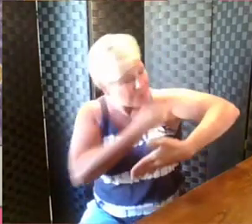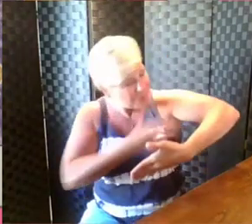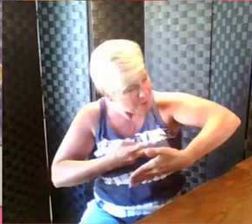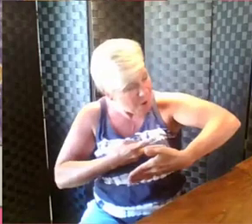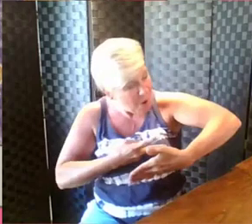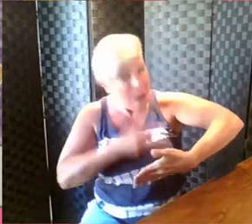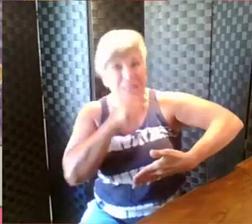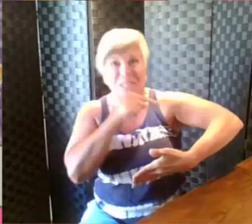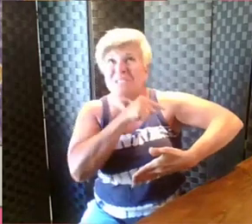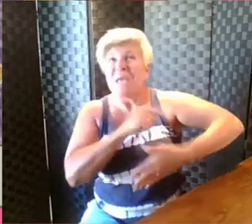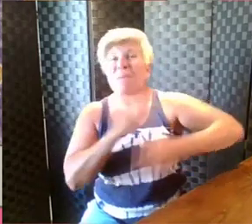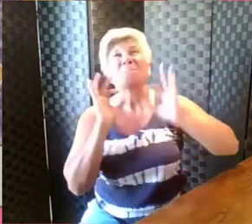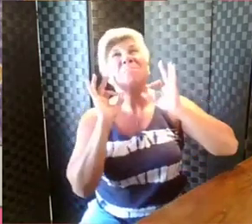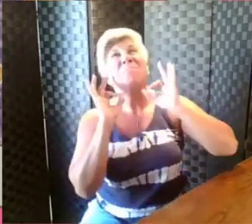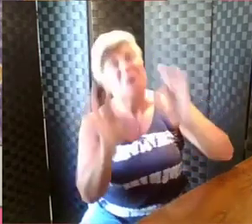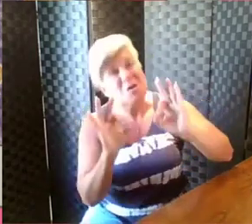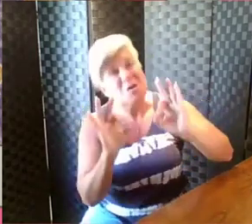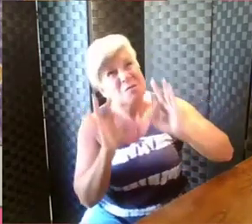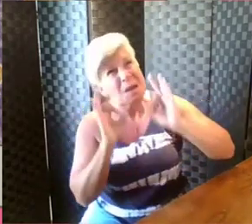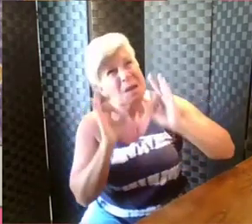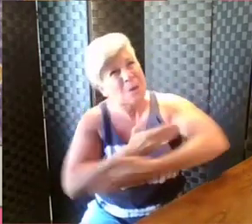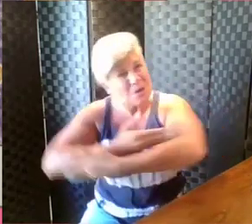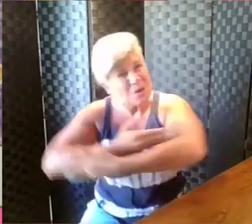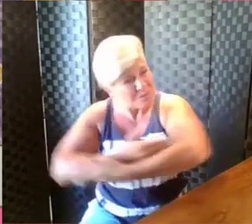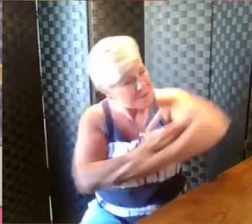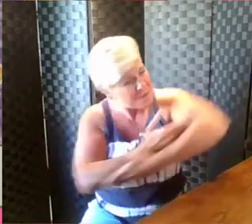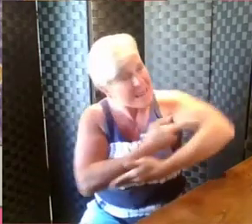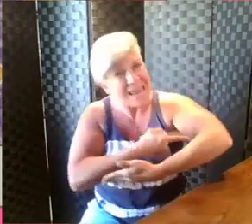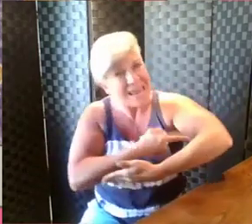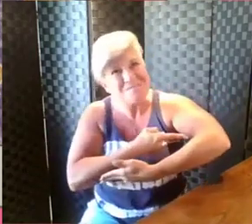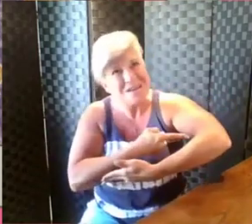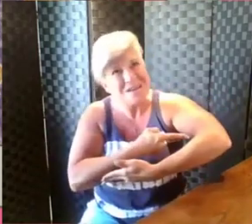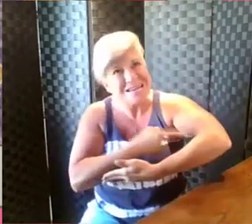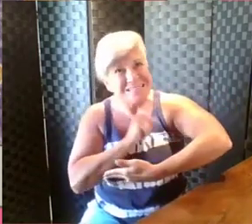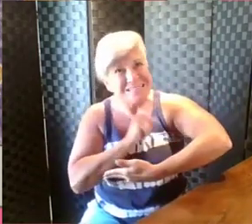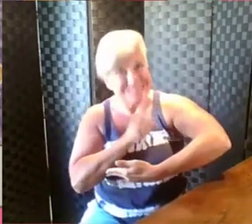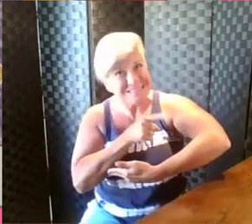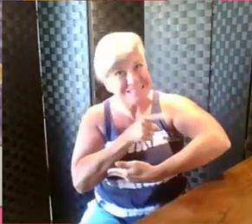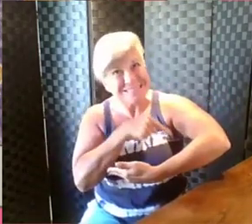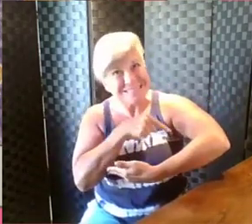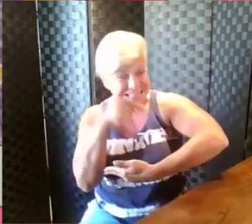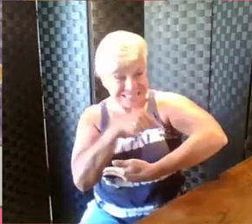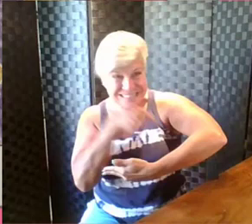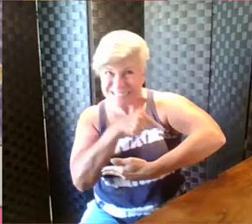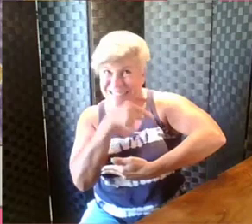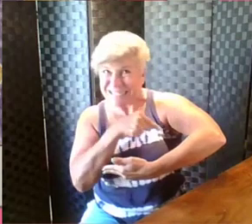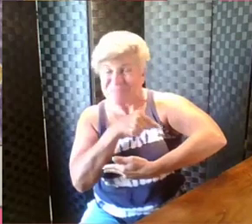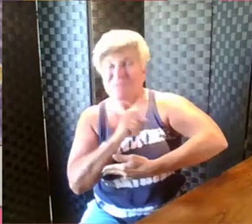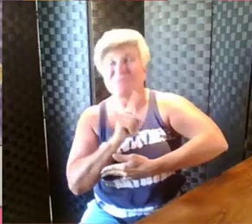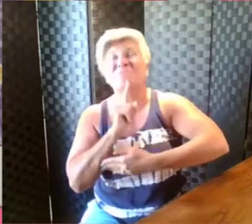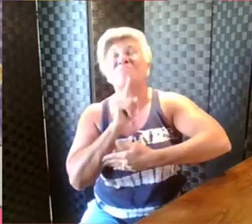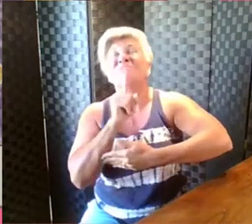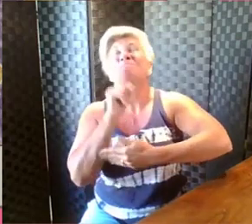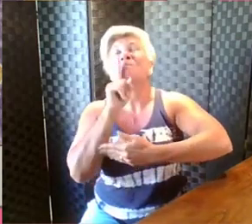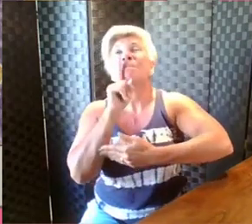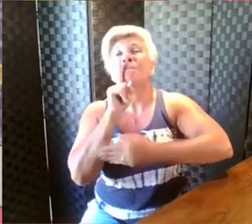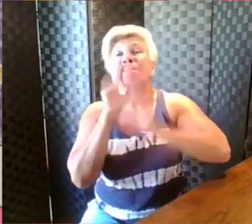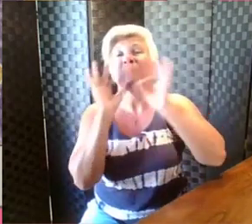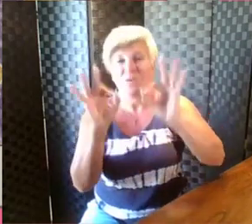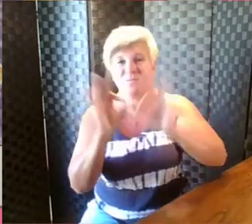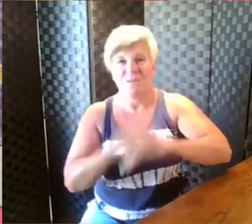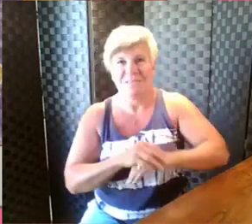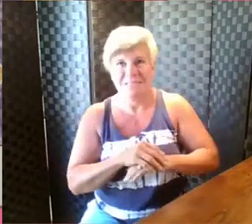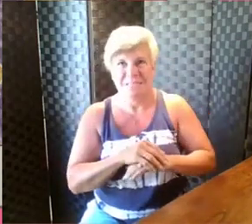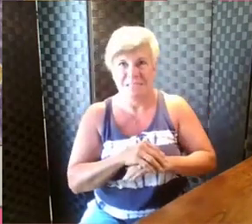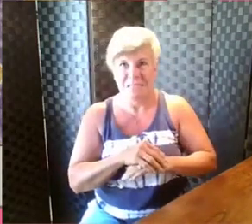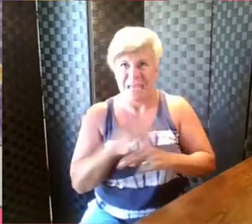mother. Absolutely, said her father. And she was. She was absolutely perfect.